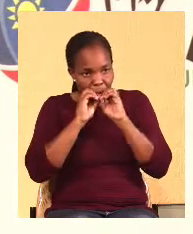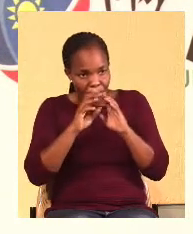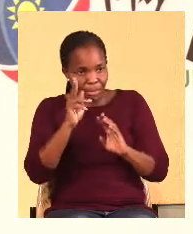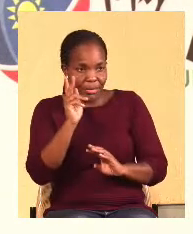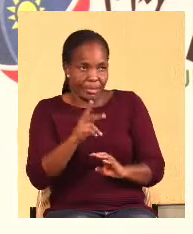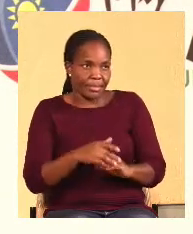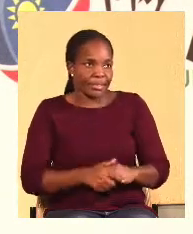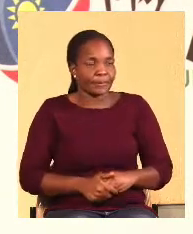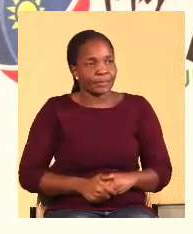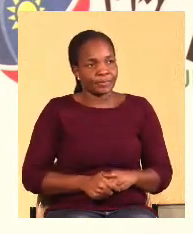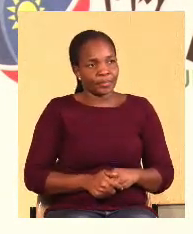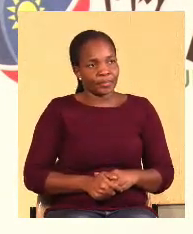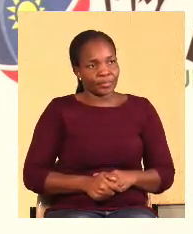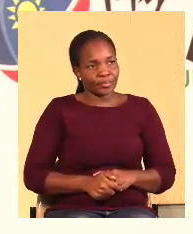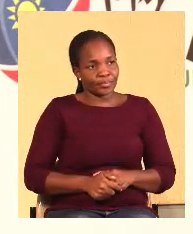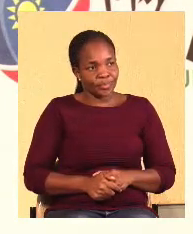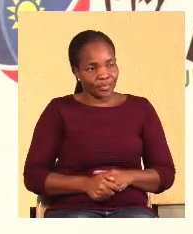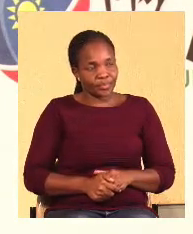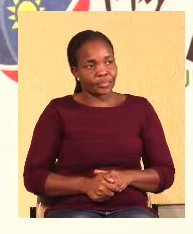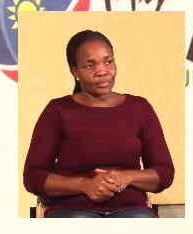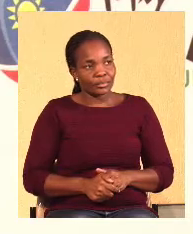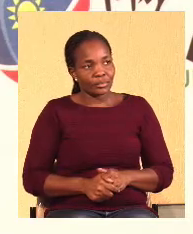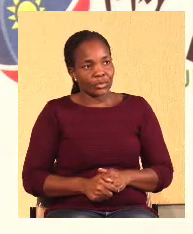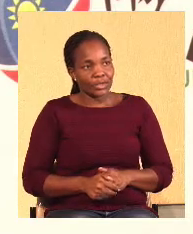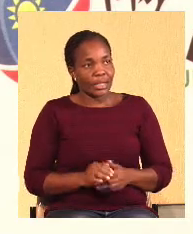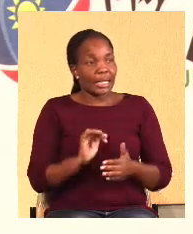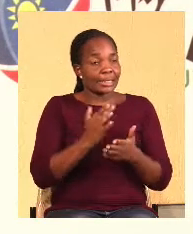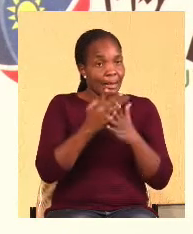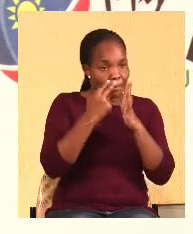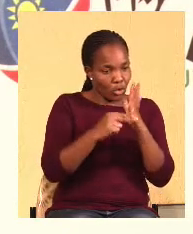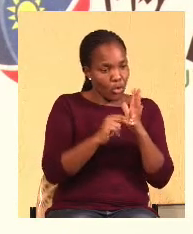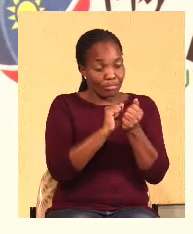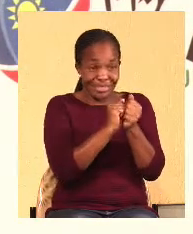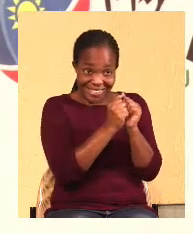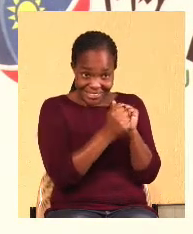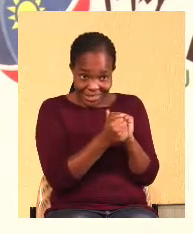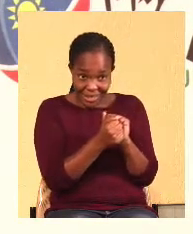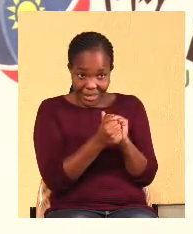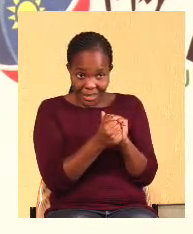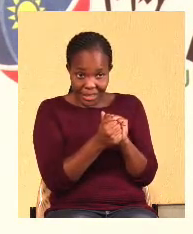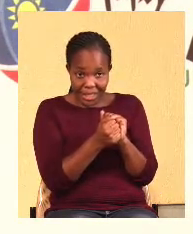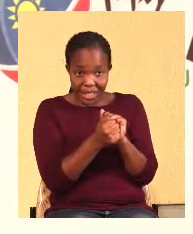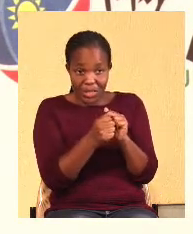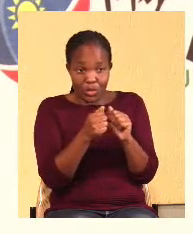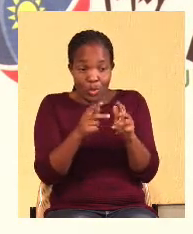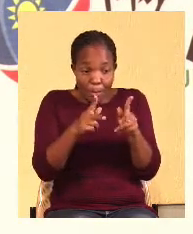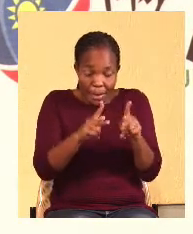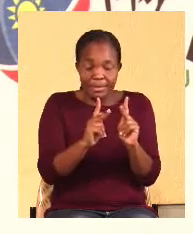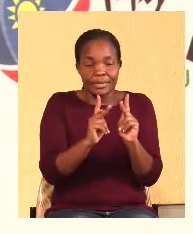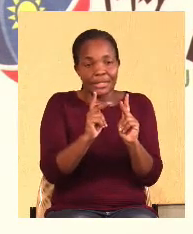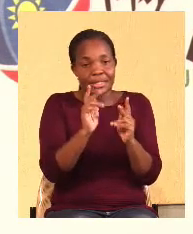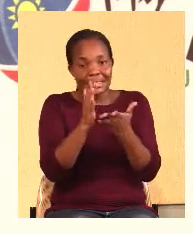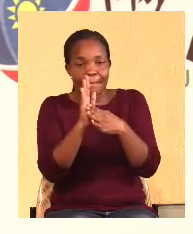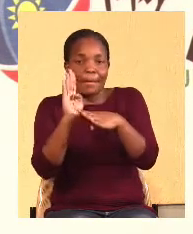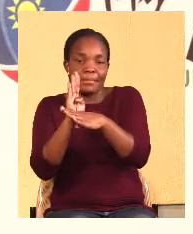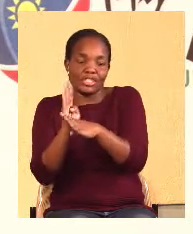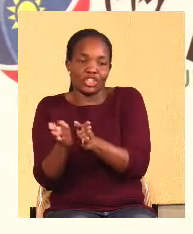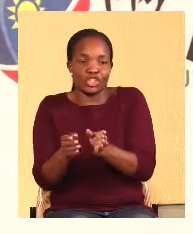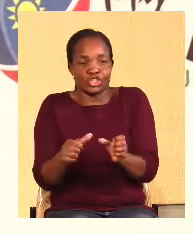maybe said some of these restrictions shall fall away. But that shall then be informed on a, you know, by a